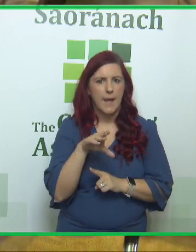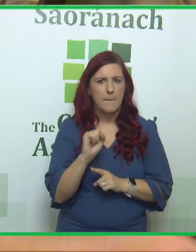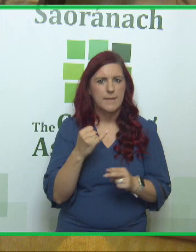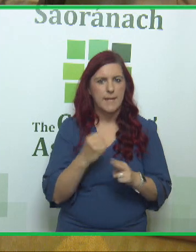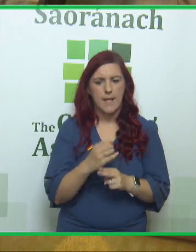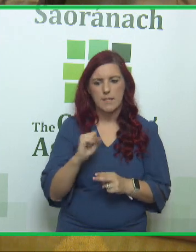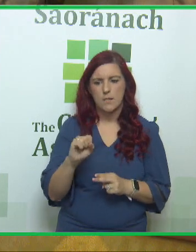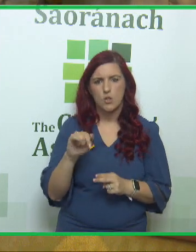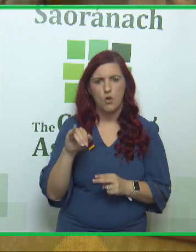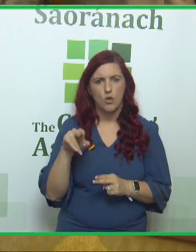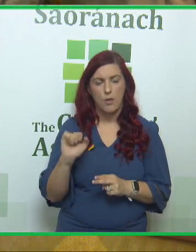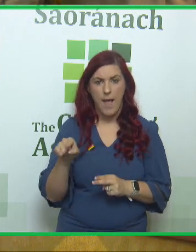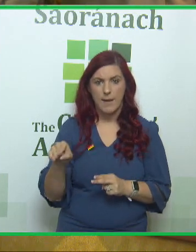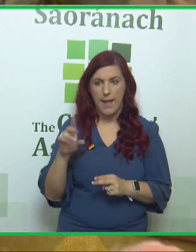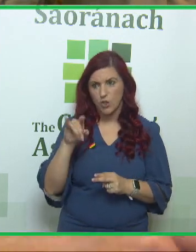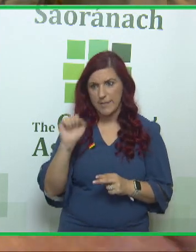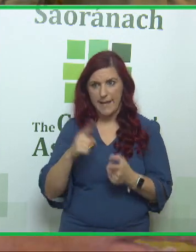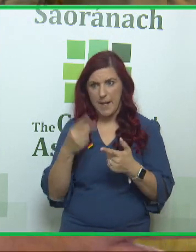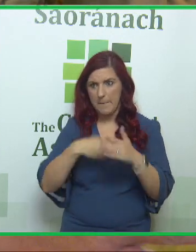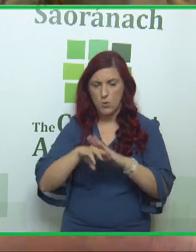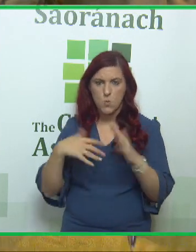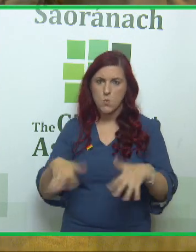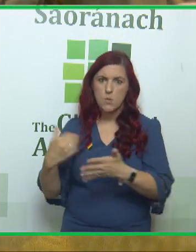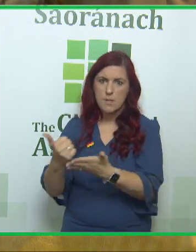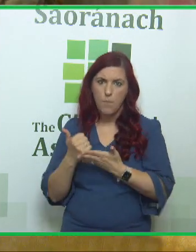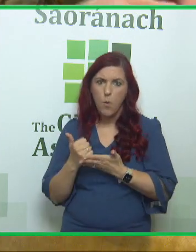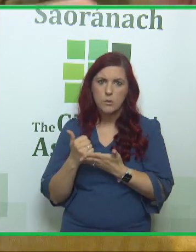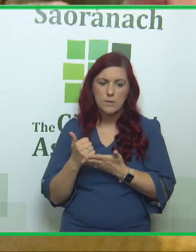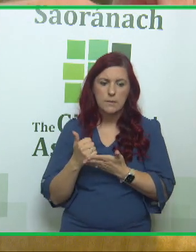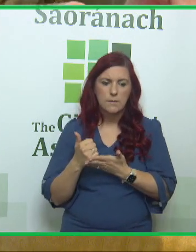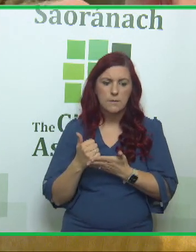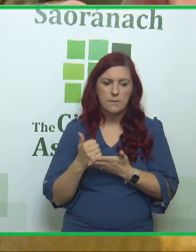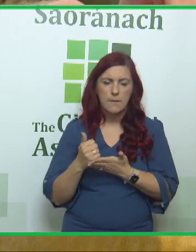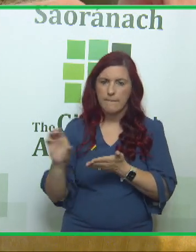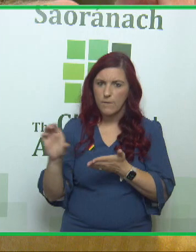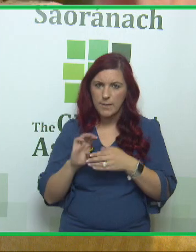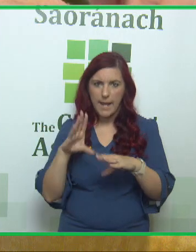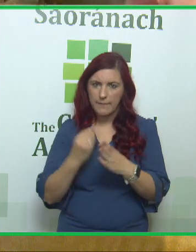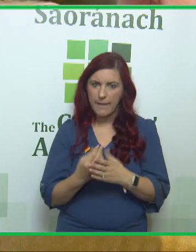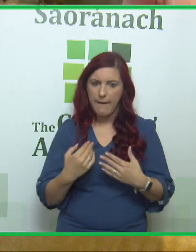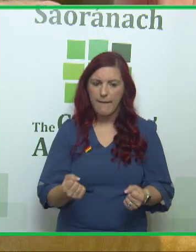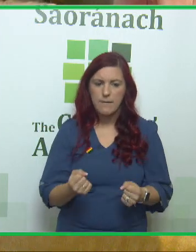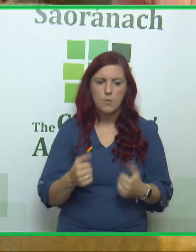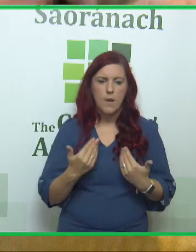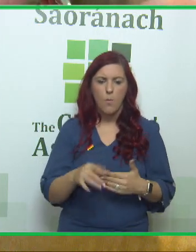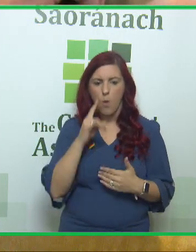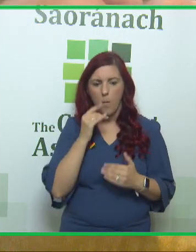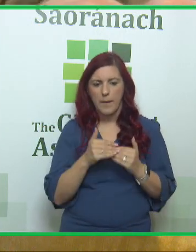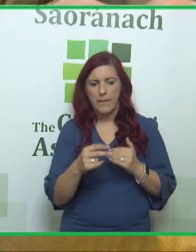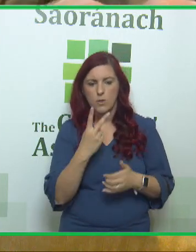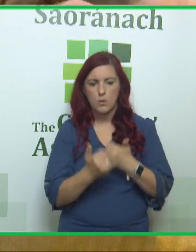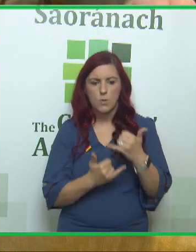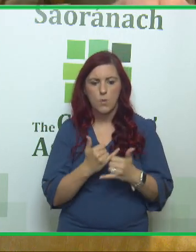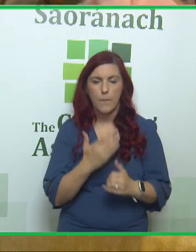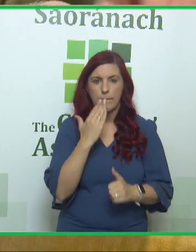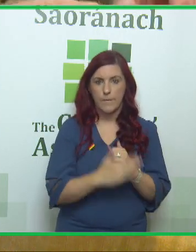supportive, and the Minister has been very supportive of this, and they've bought the buildings all in the same area. So we now, hopefully within the next 2 years, we finish one